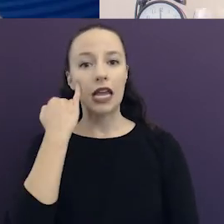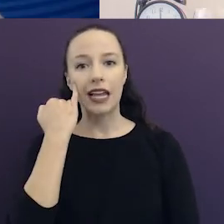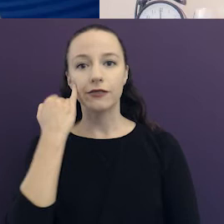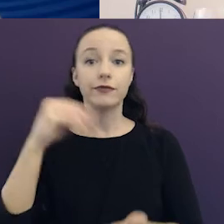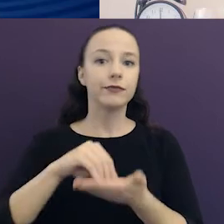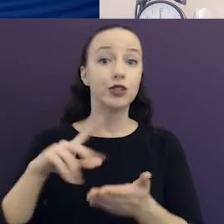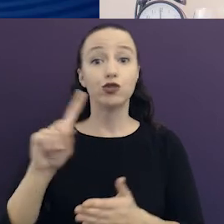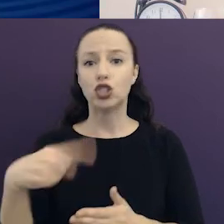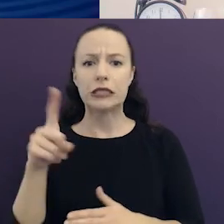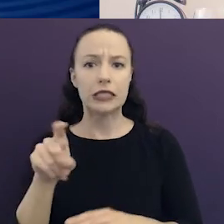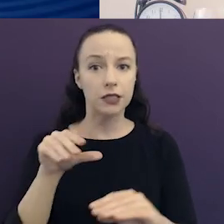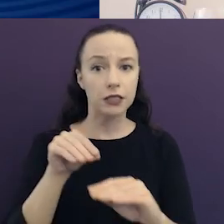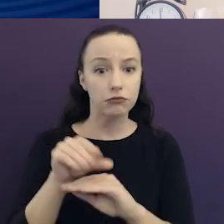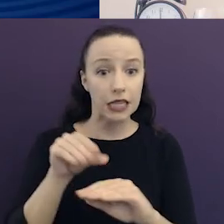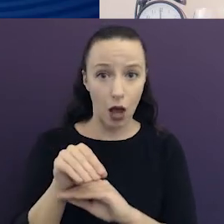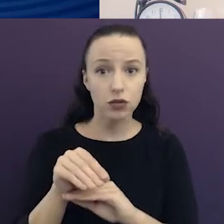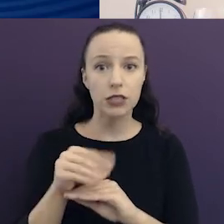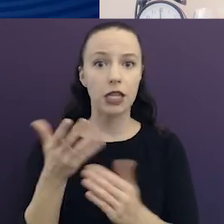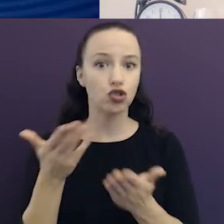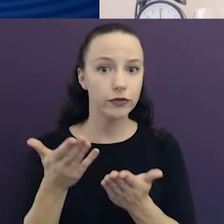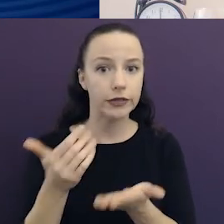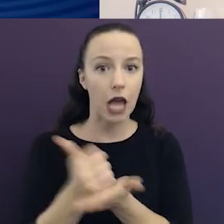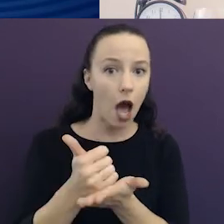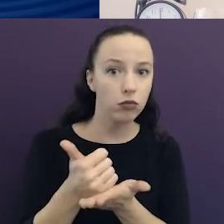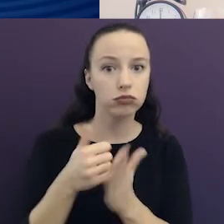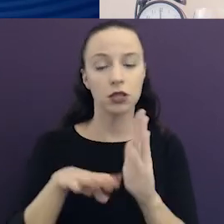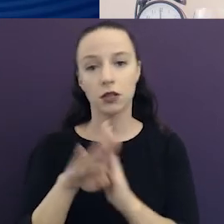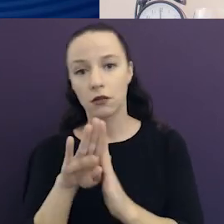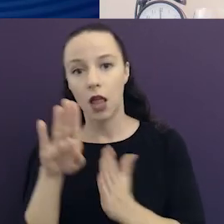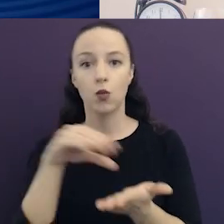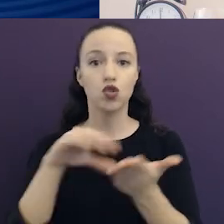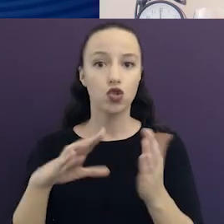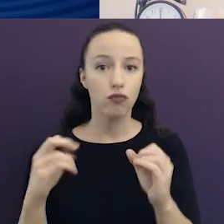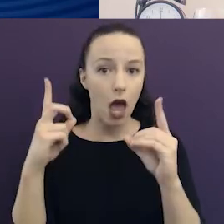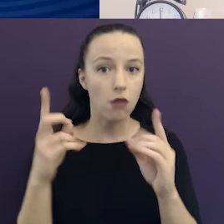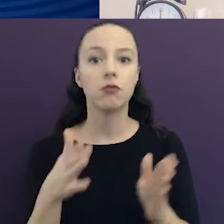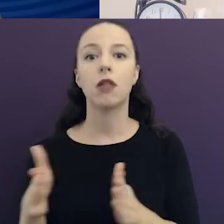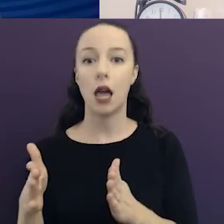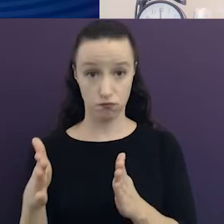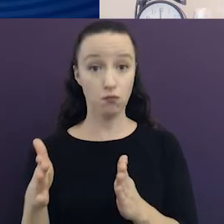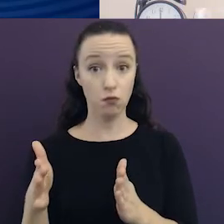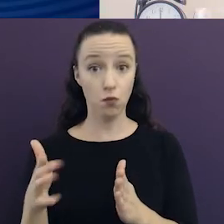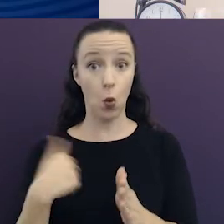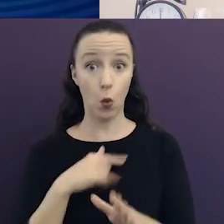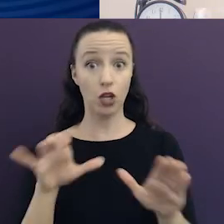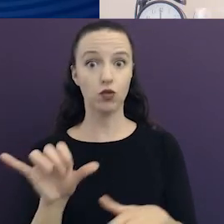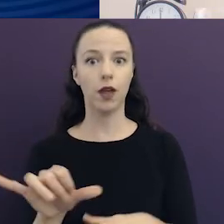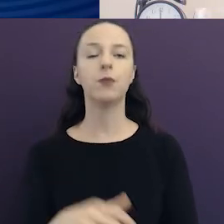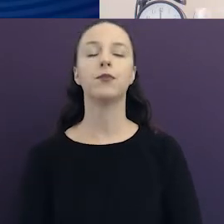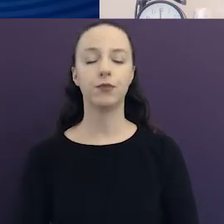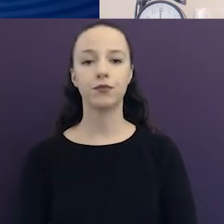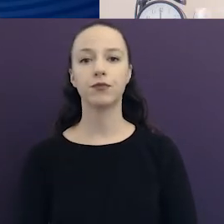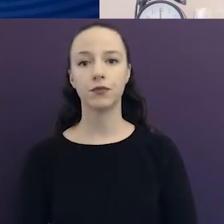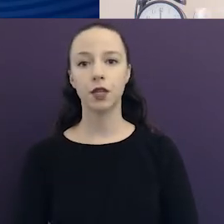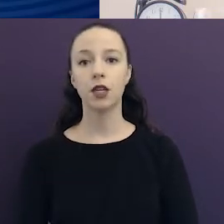And if they're just needing counseling services, for us to create a student education plan, we do that as well.